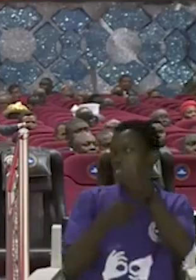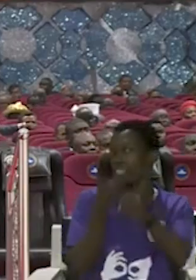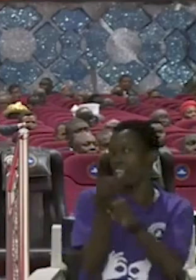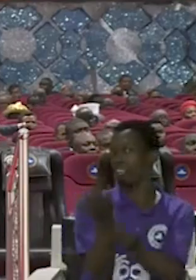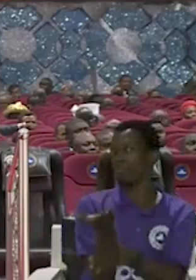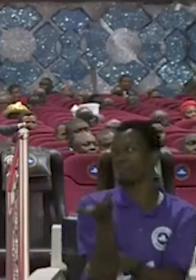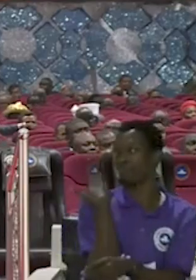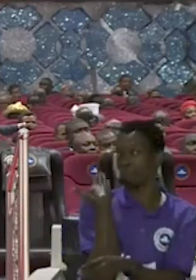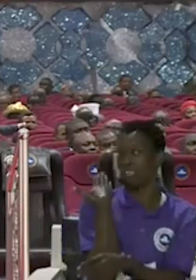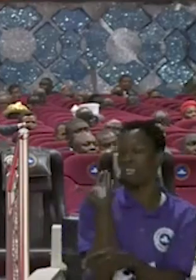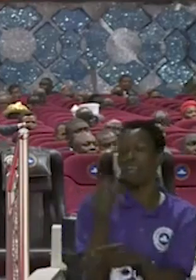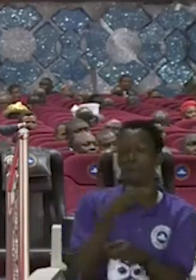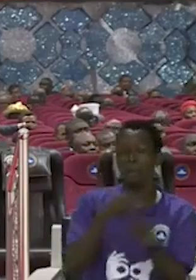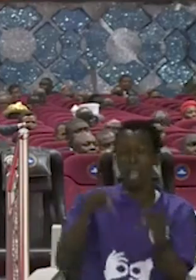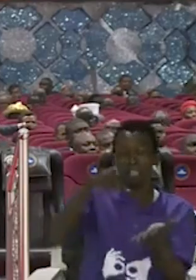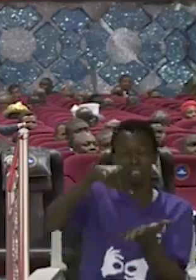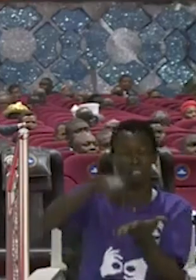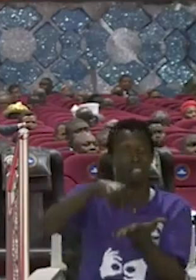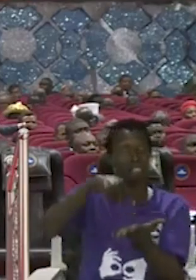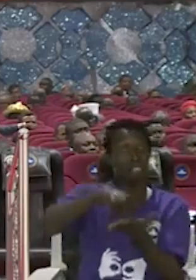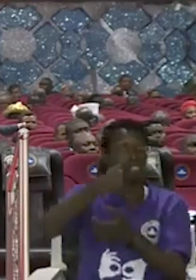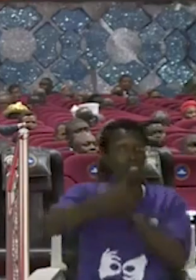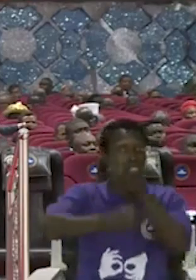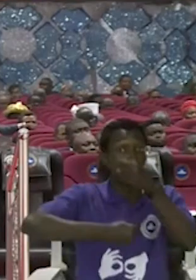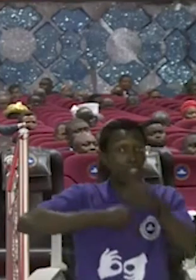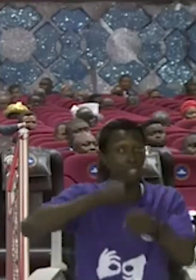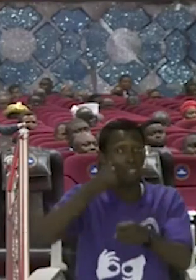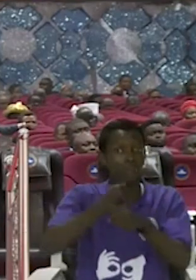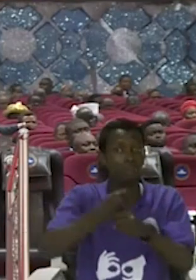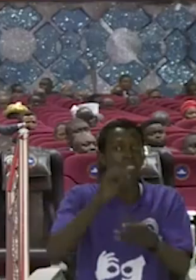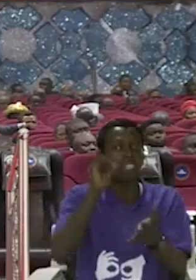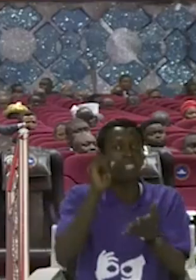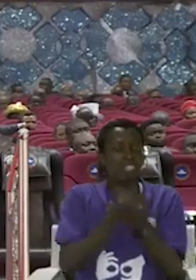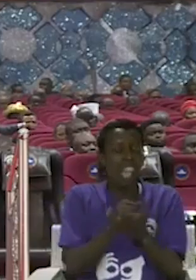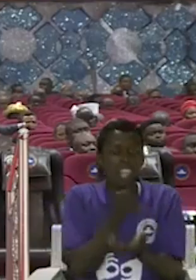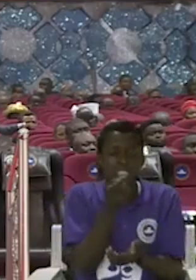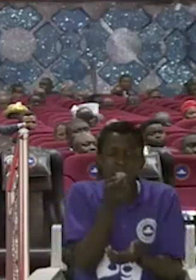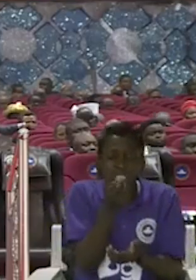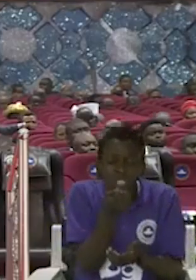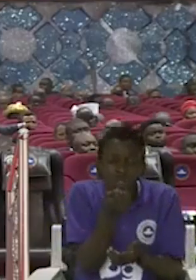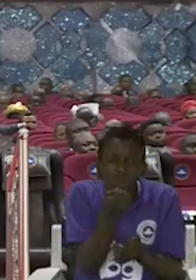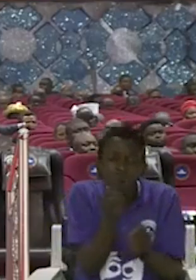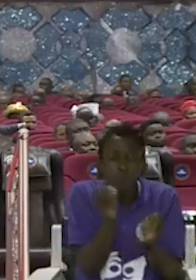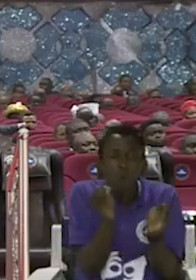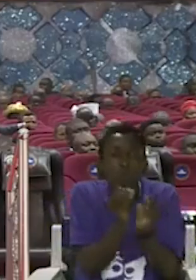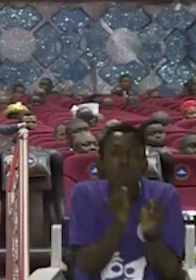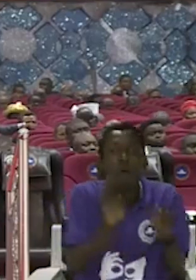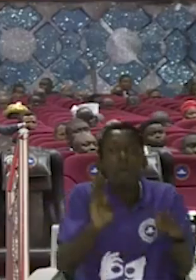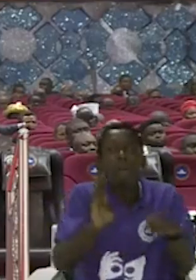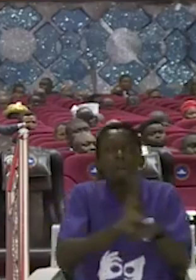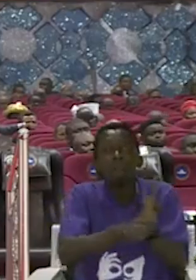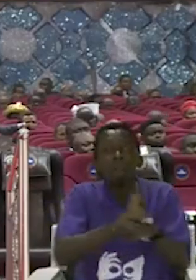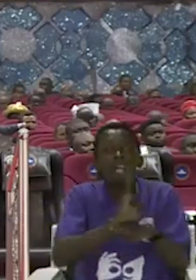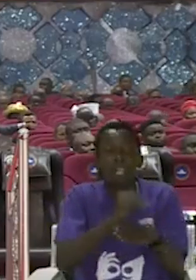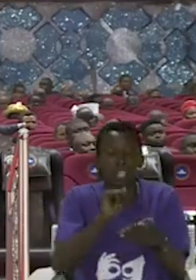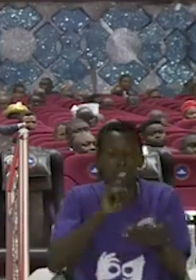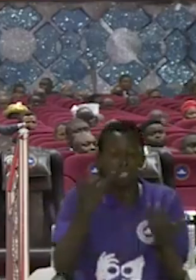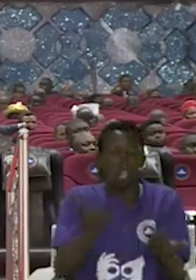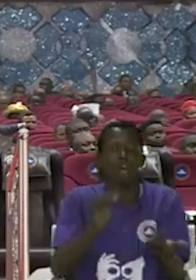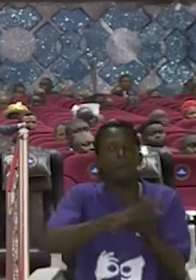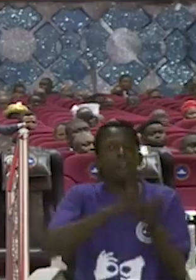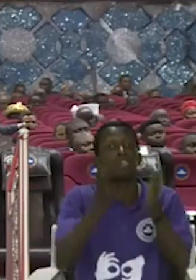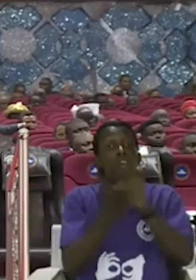year, the turnover of that little company is $50